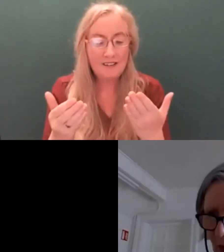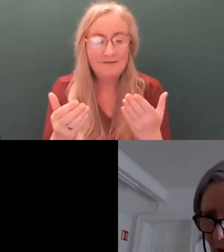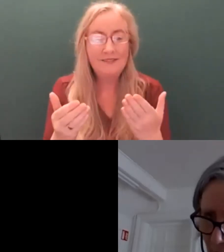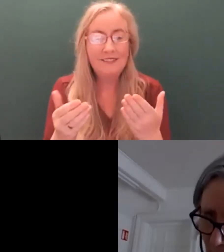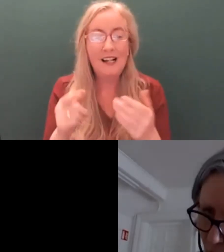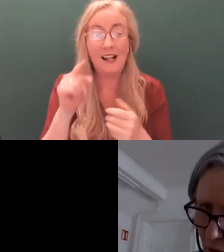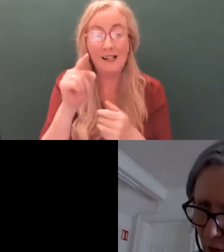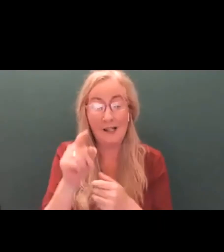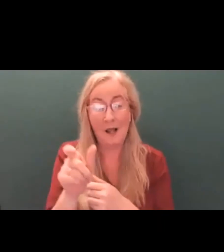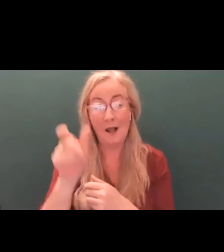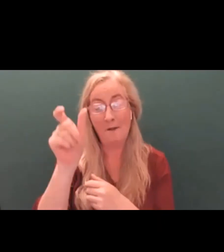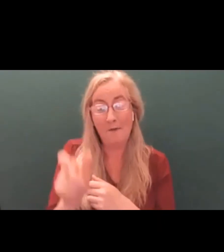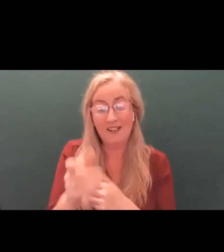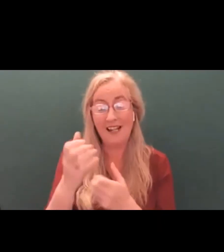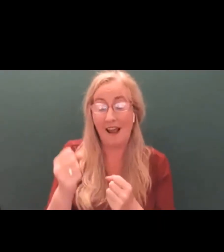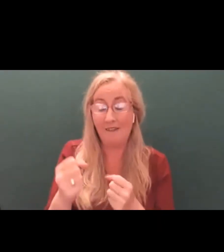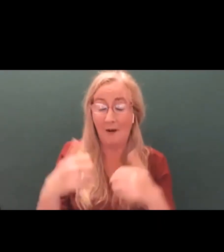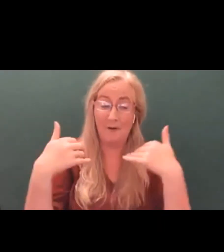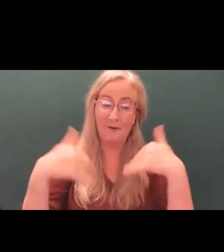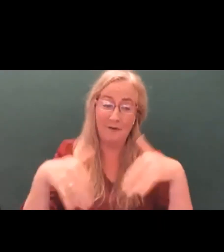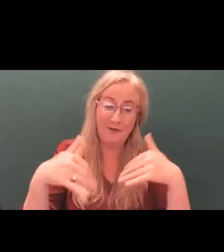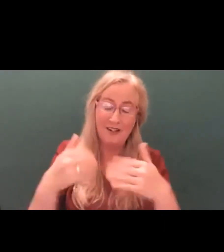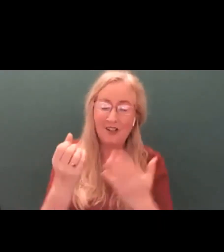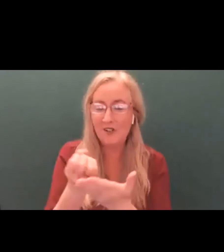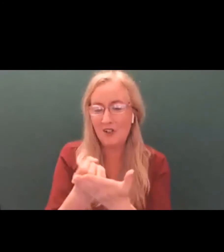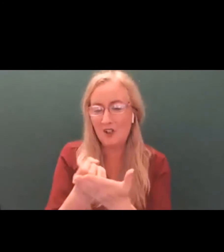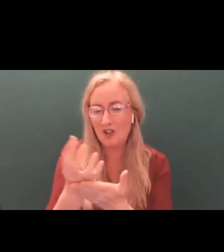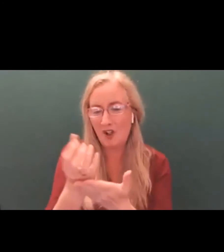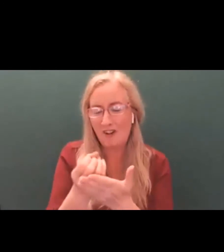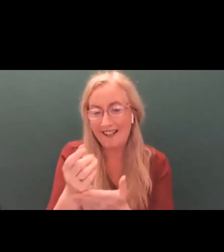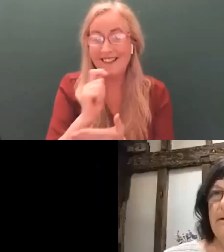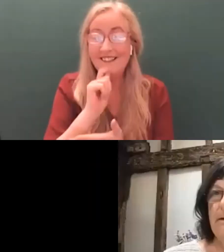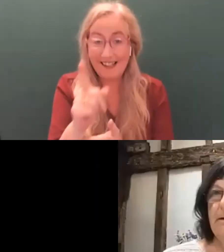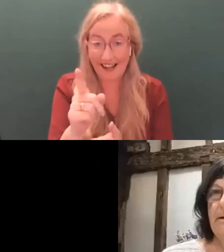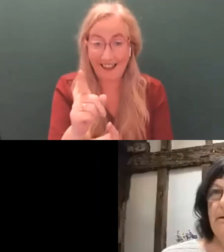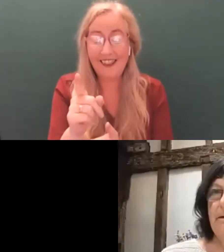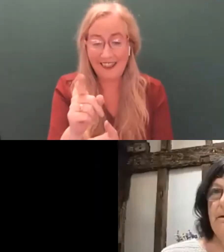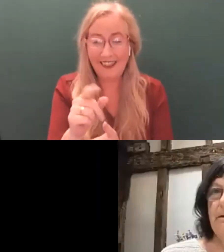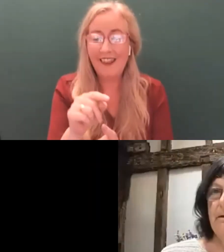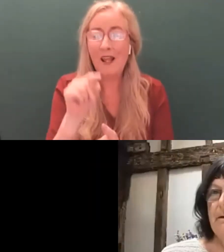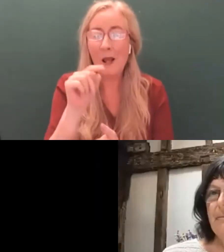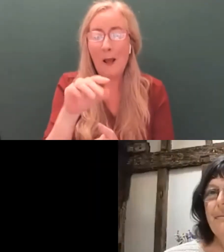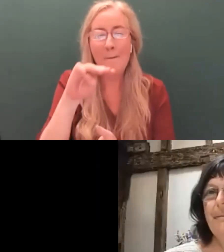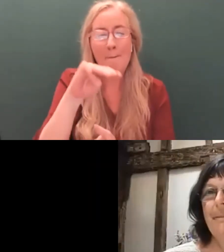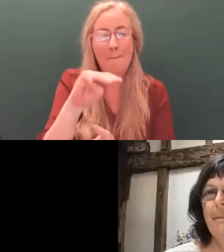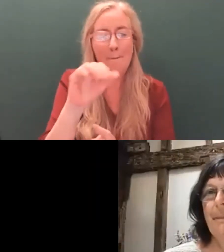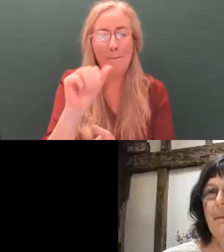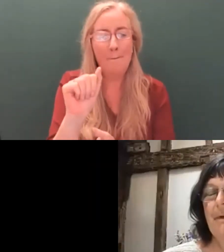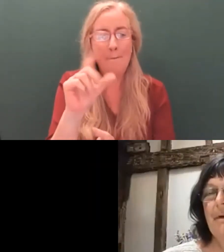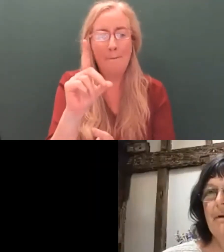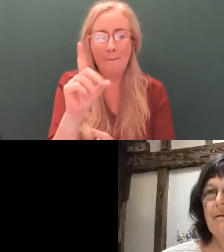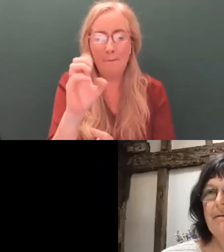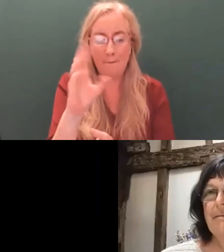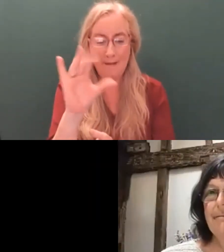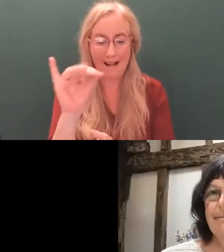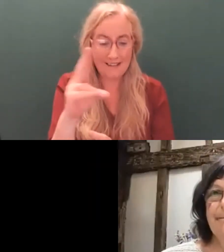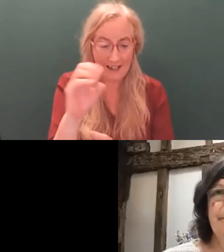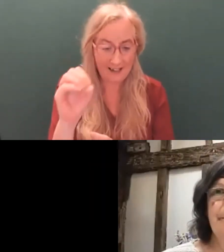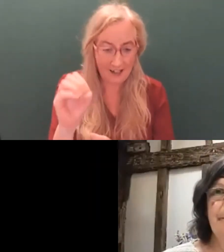does have an extraordinary story to tell. And Madeline Hutchins is the great